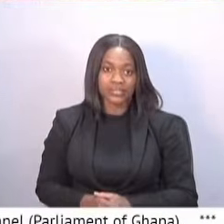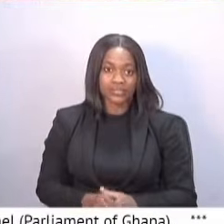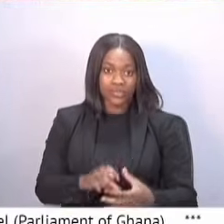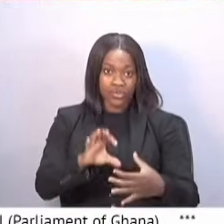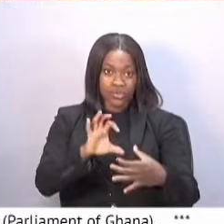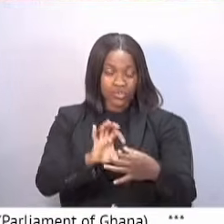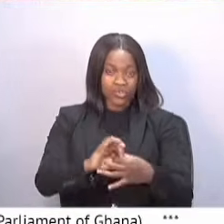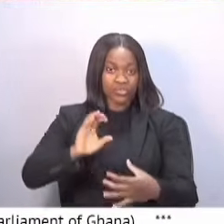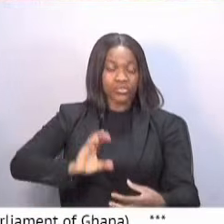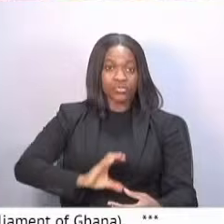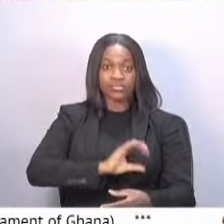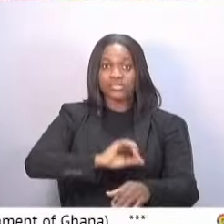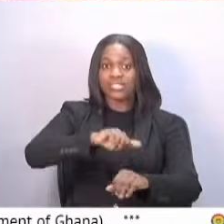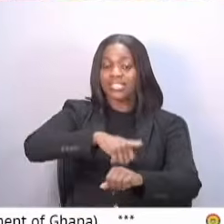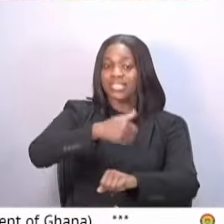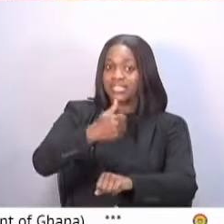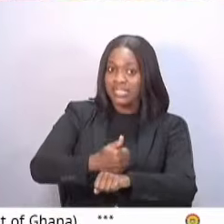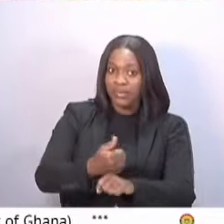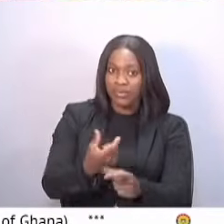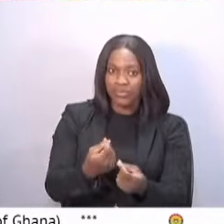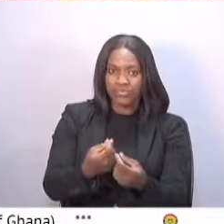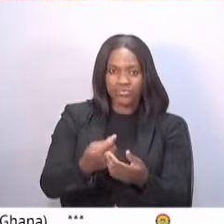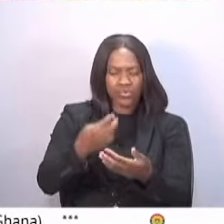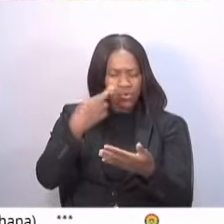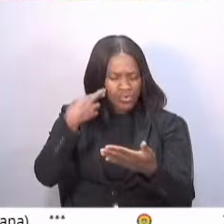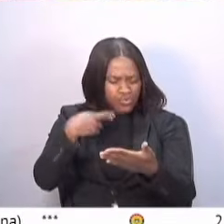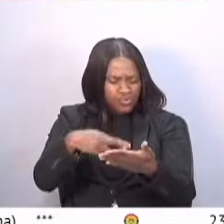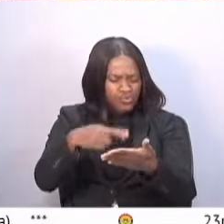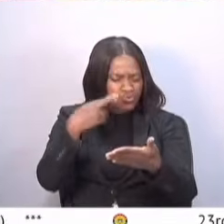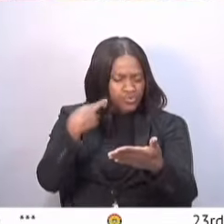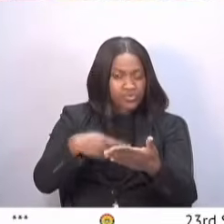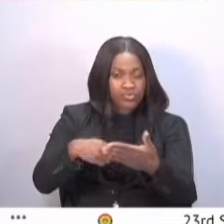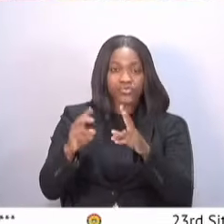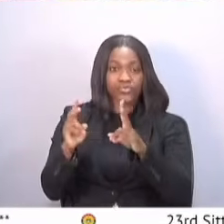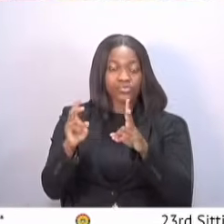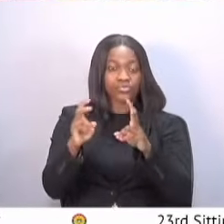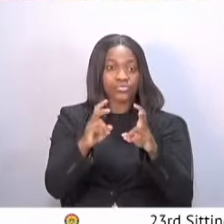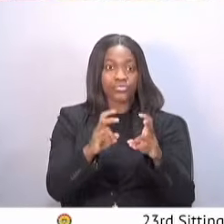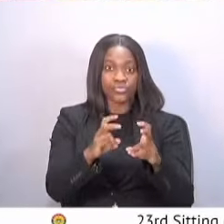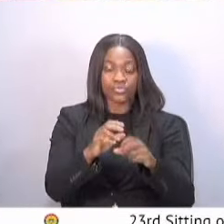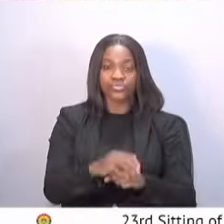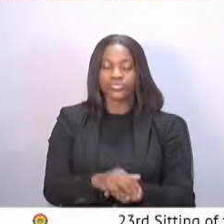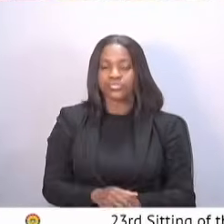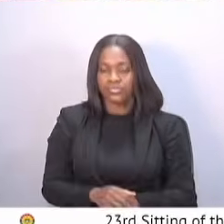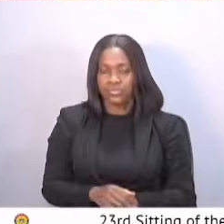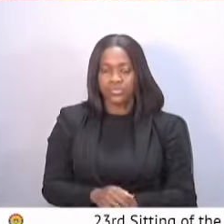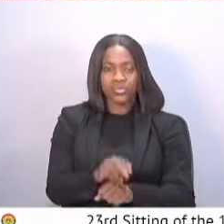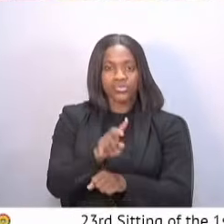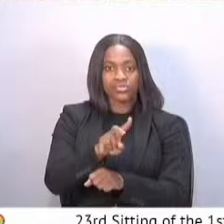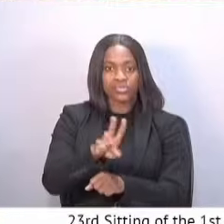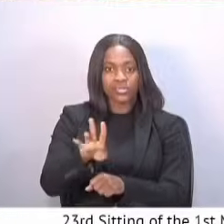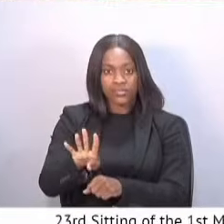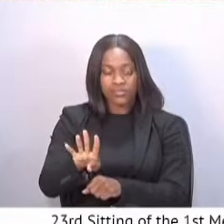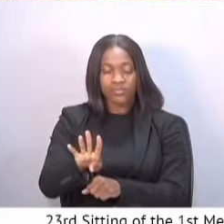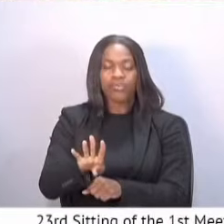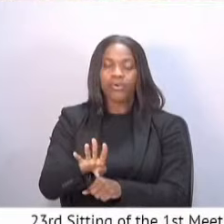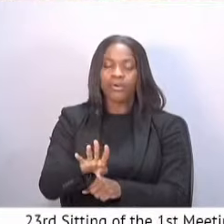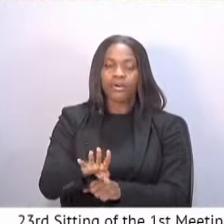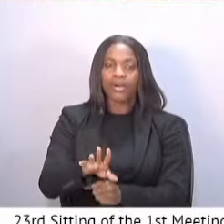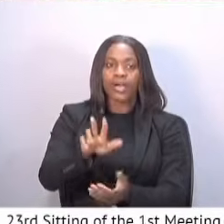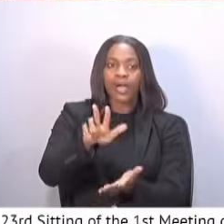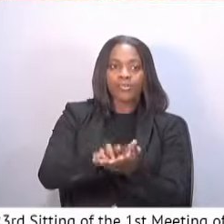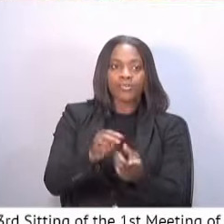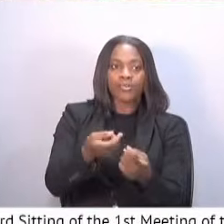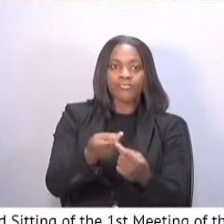committee has been established to review and issue 24 no objection approvals